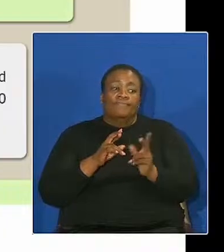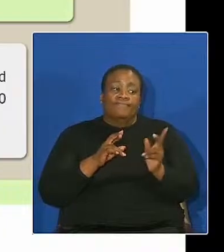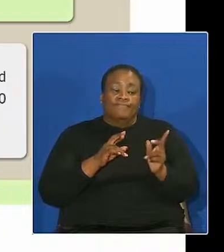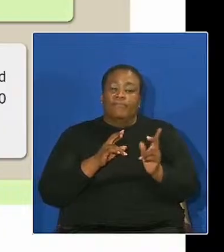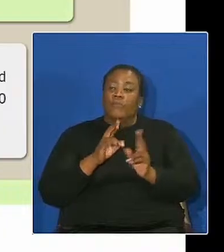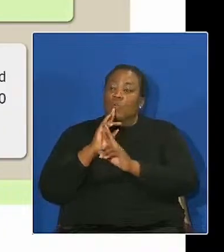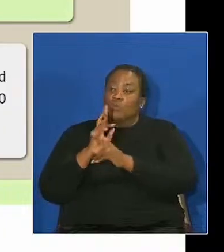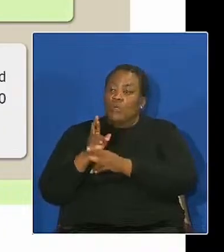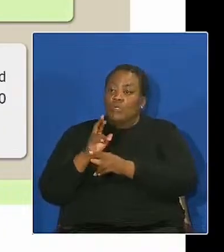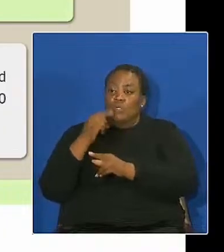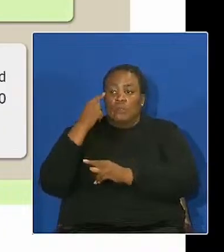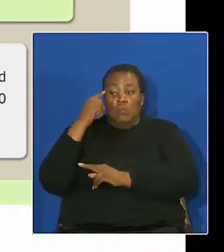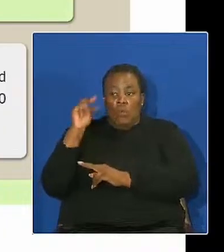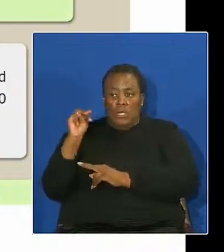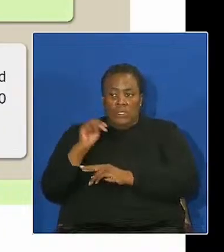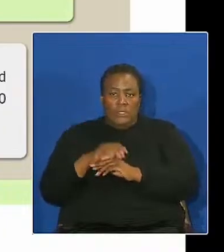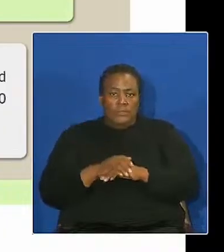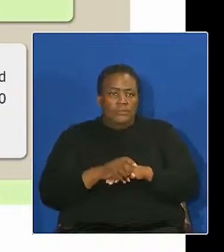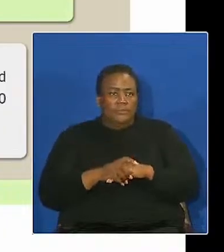Mokhozi Mkhwanazi